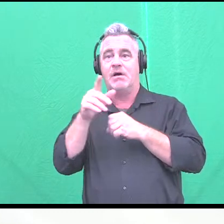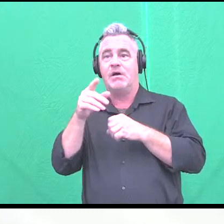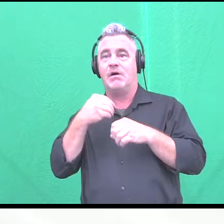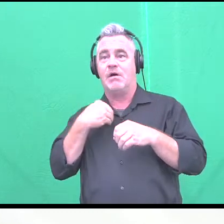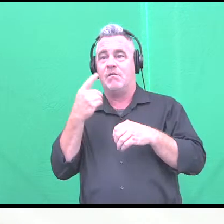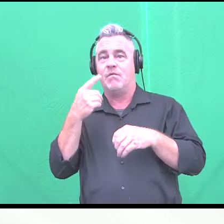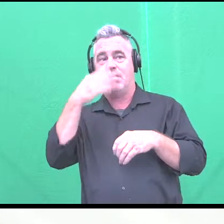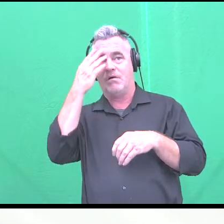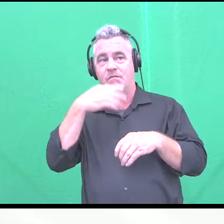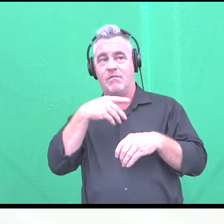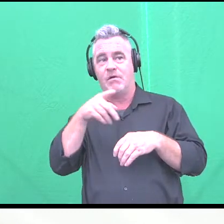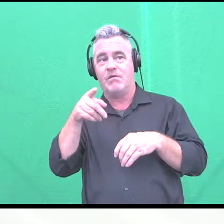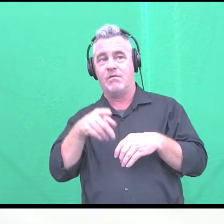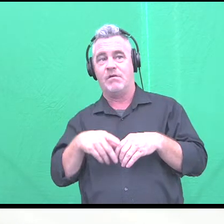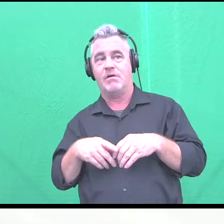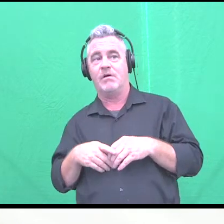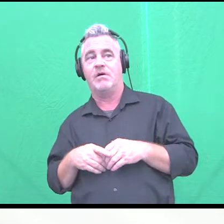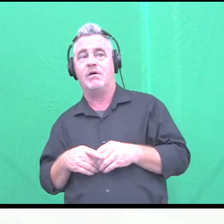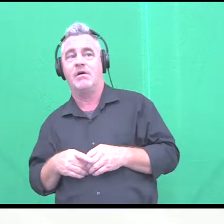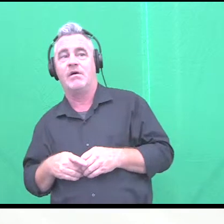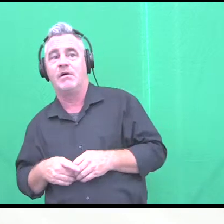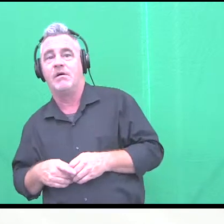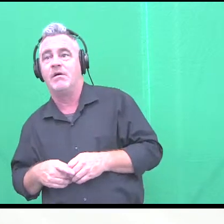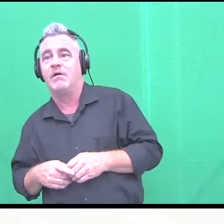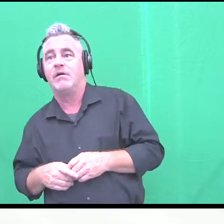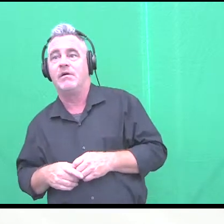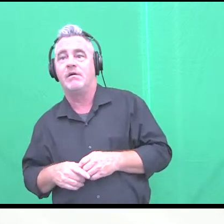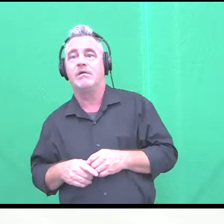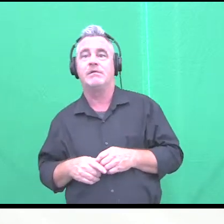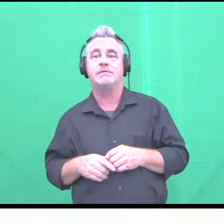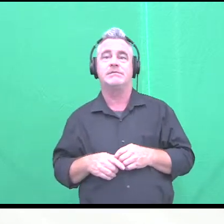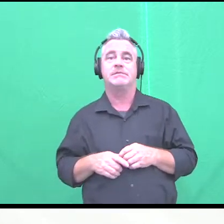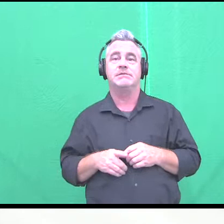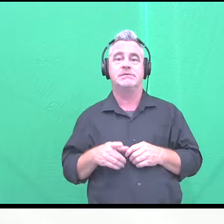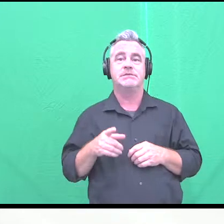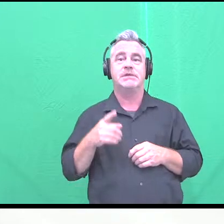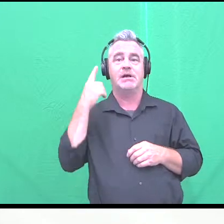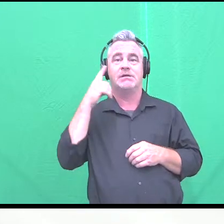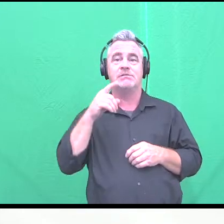you that is publishing tomorrow. So we got our early